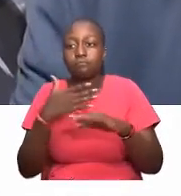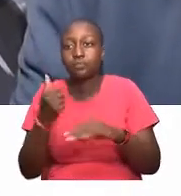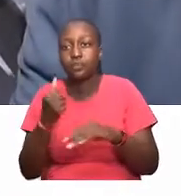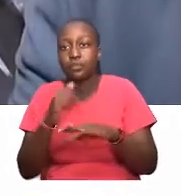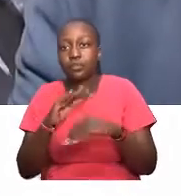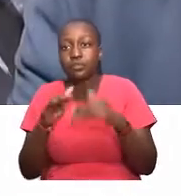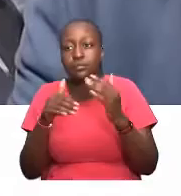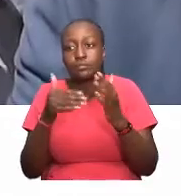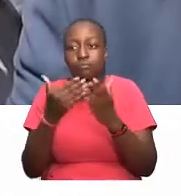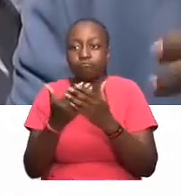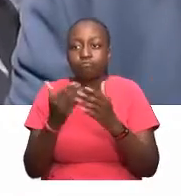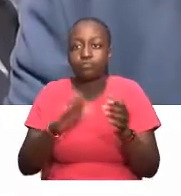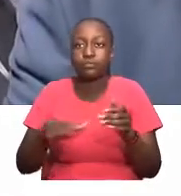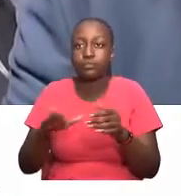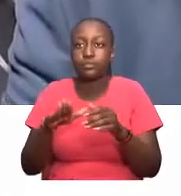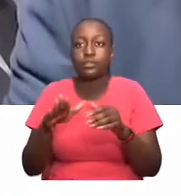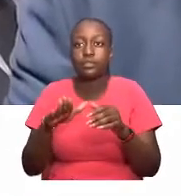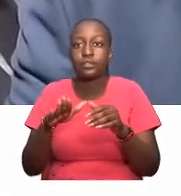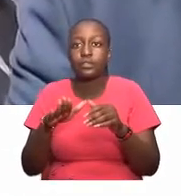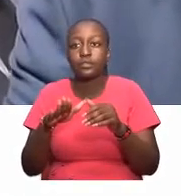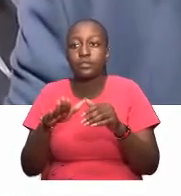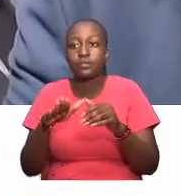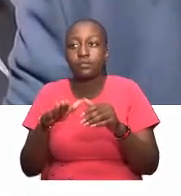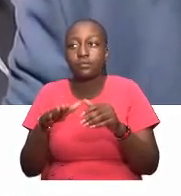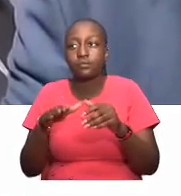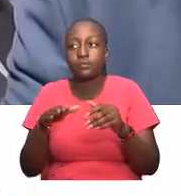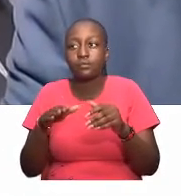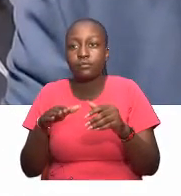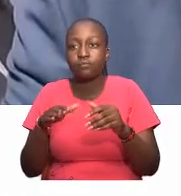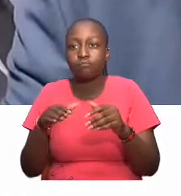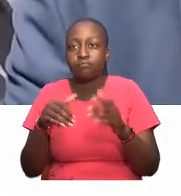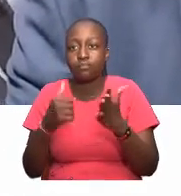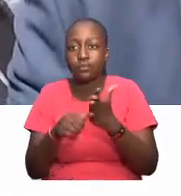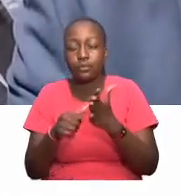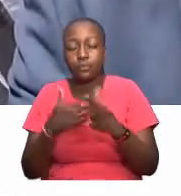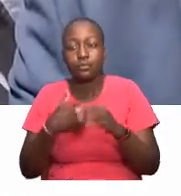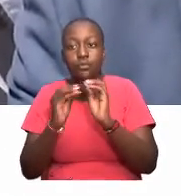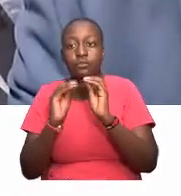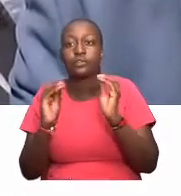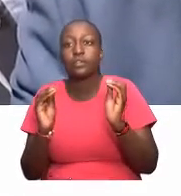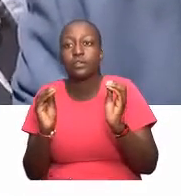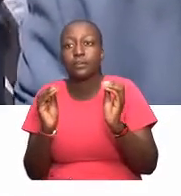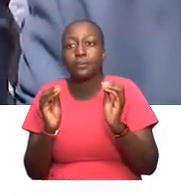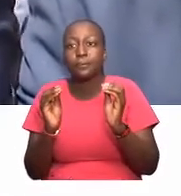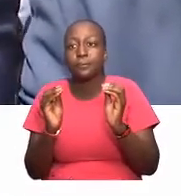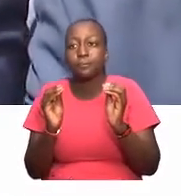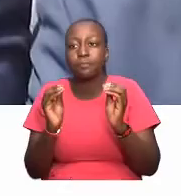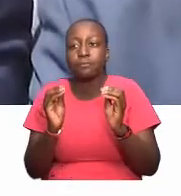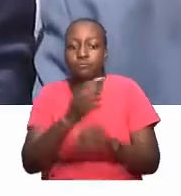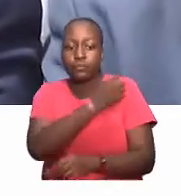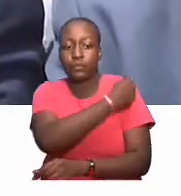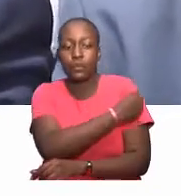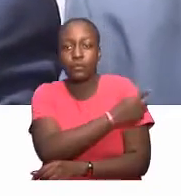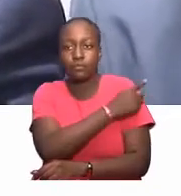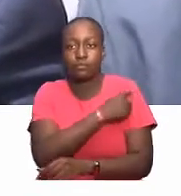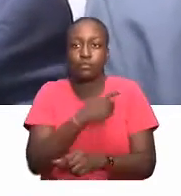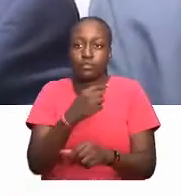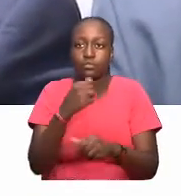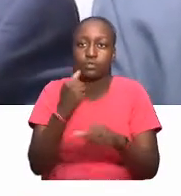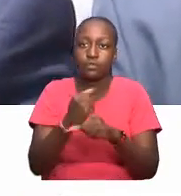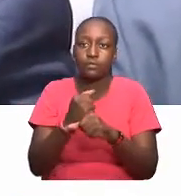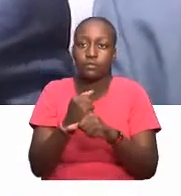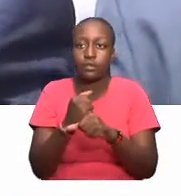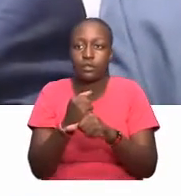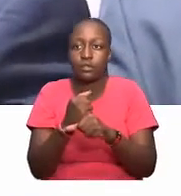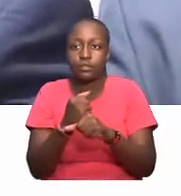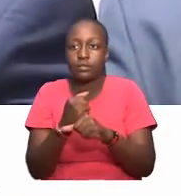are active, that there are no cases of insecurity that can be dealt with. We want to make sure that our hospitals are working in cases of